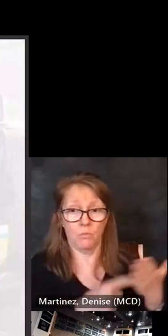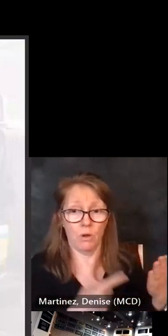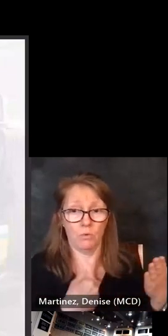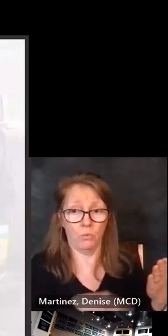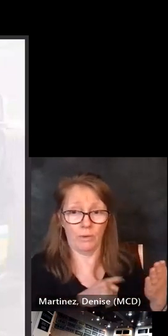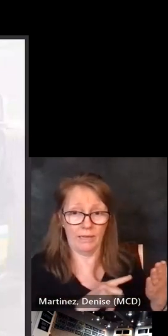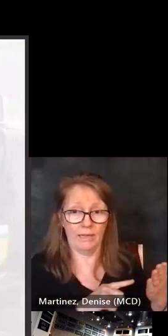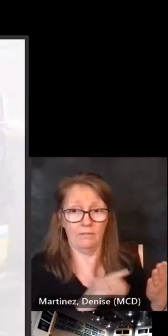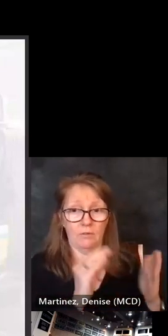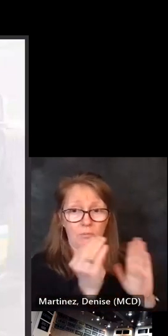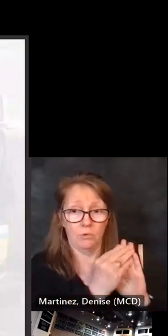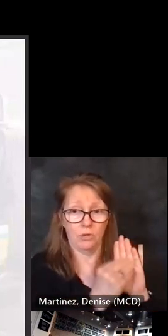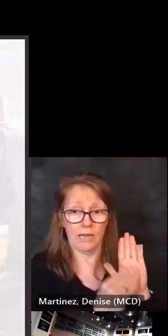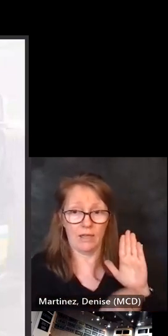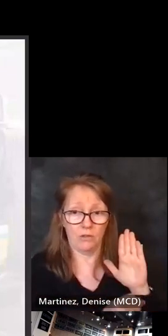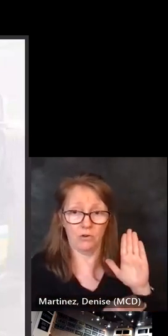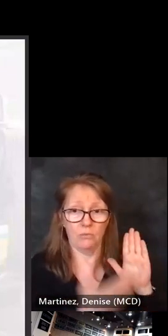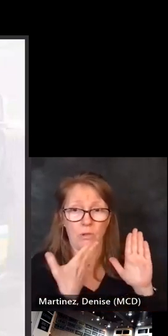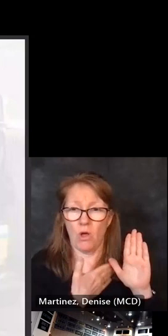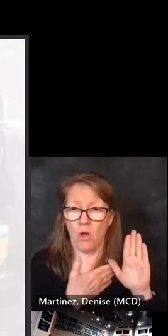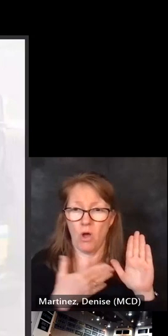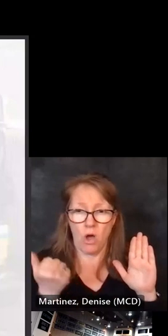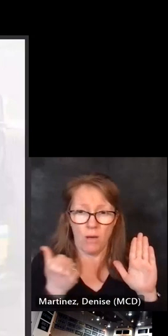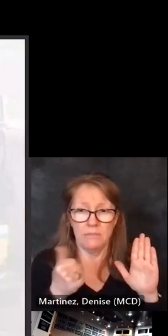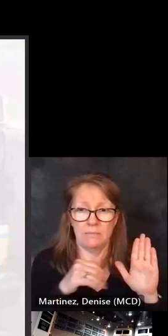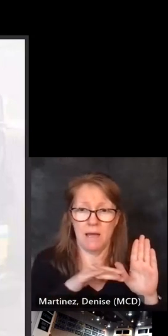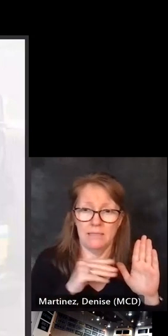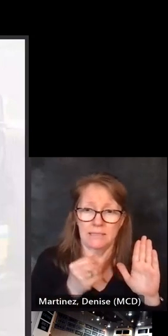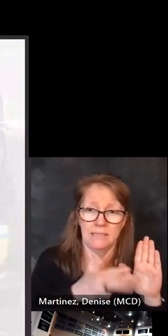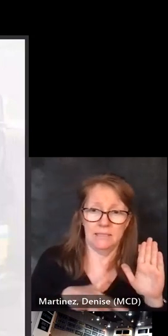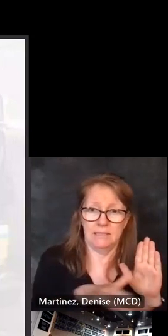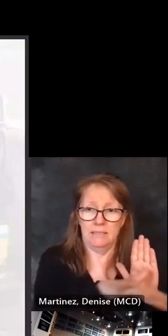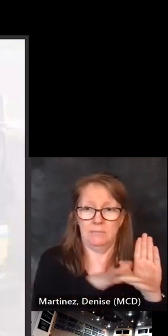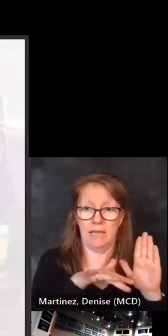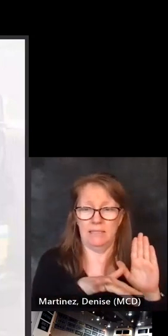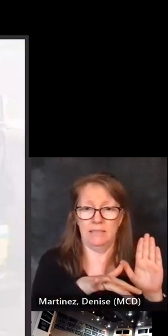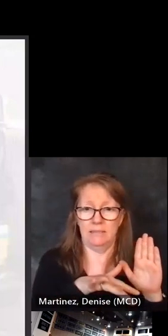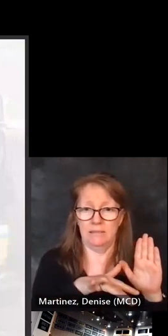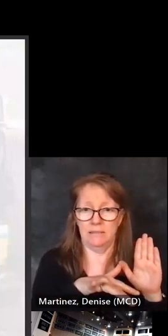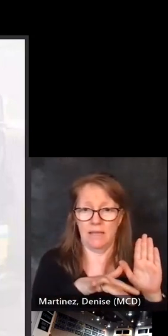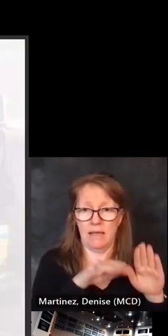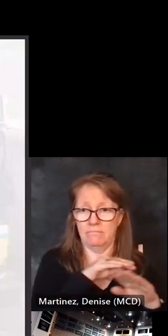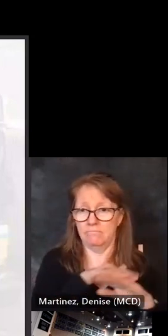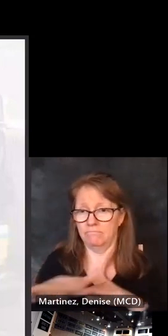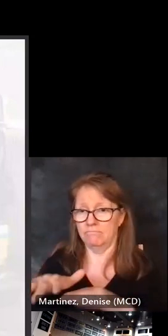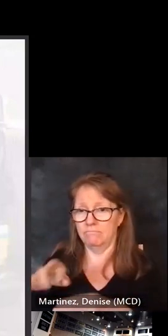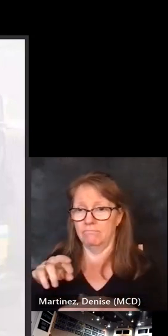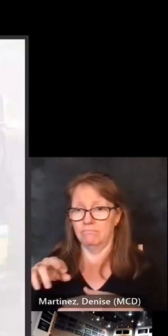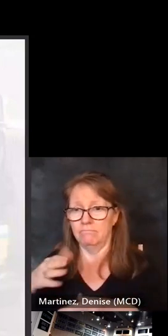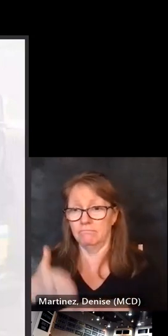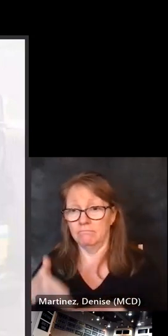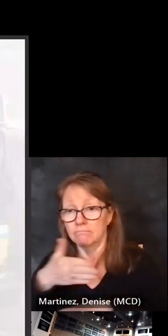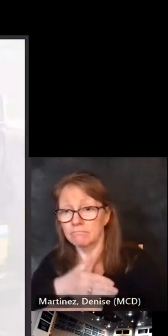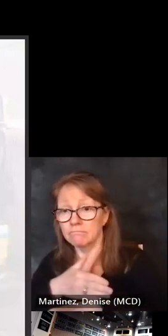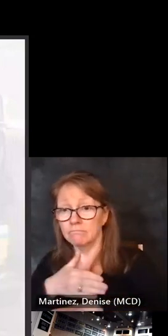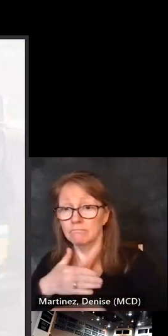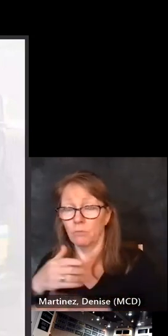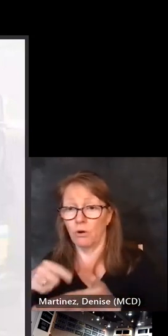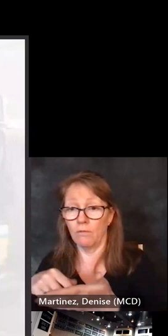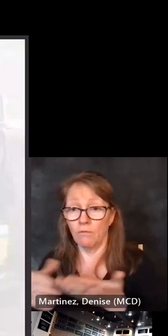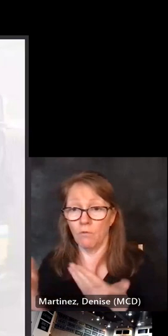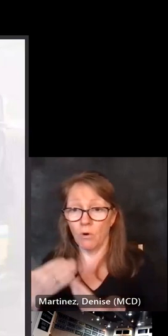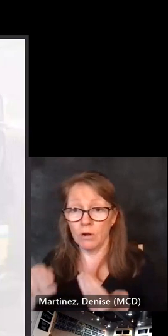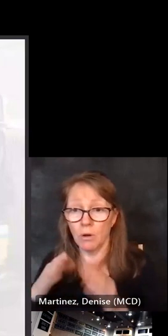we believe is really optimizing the outcomes for to meet the community, for affordable housing, the